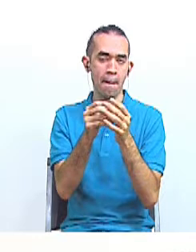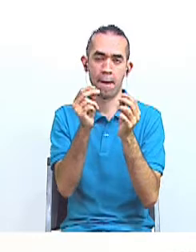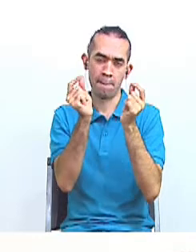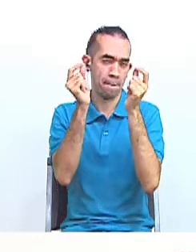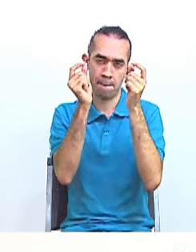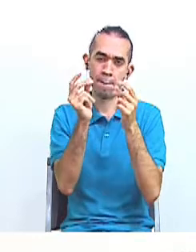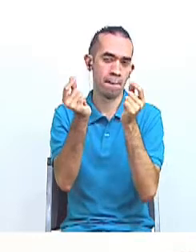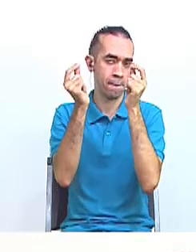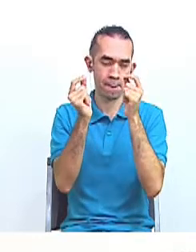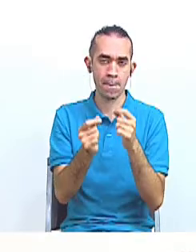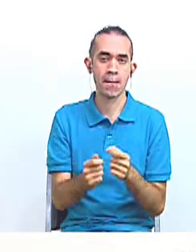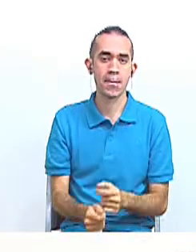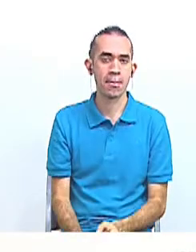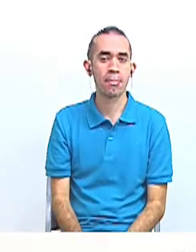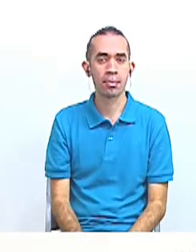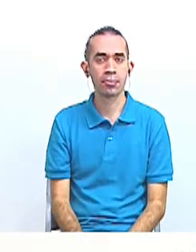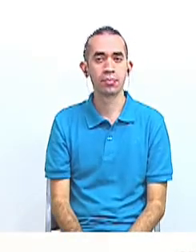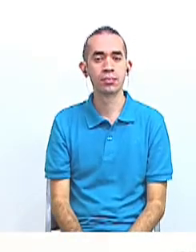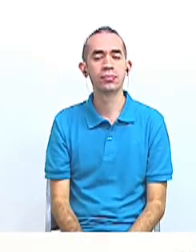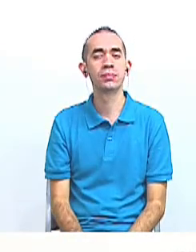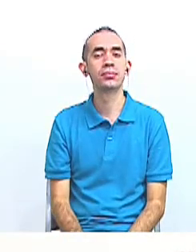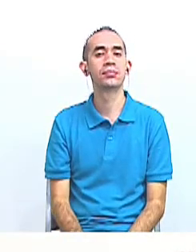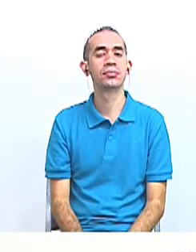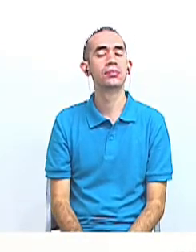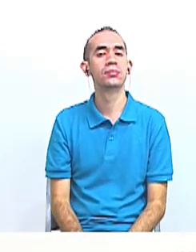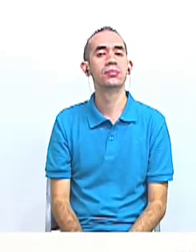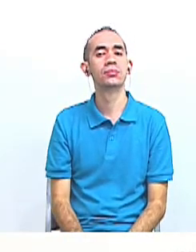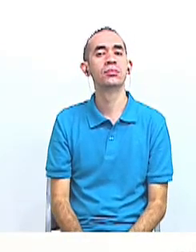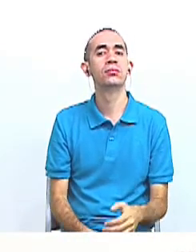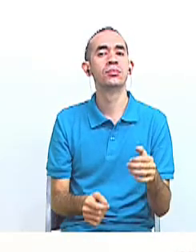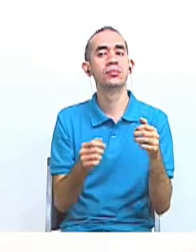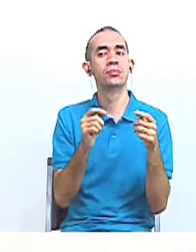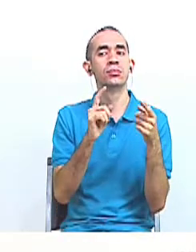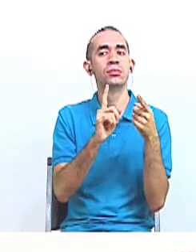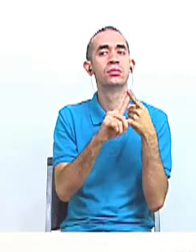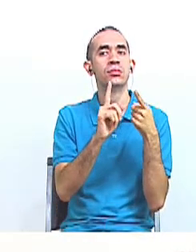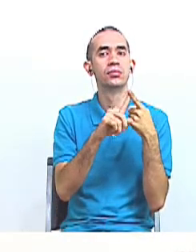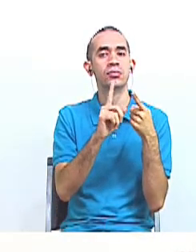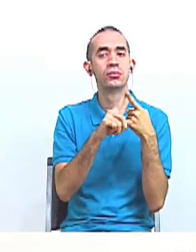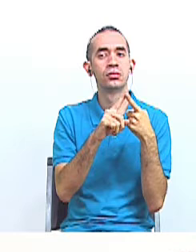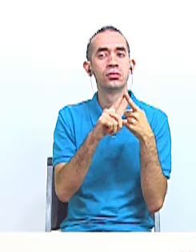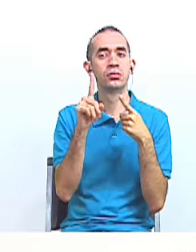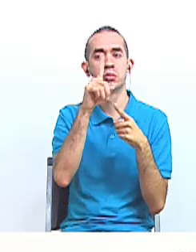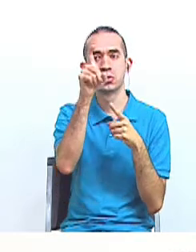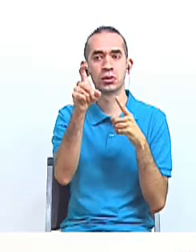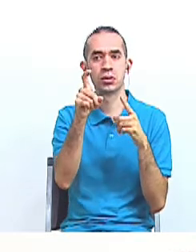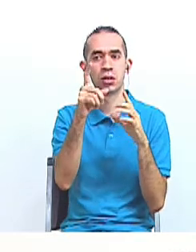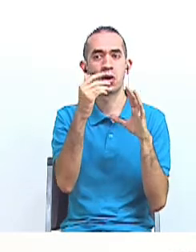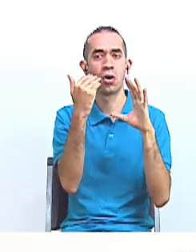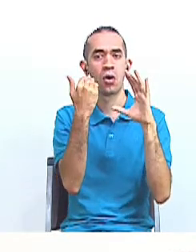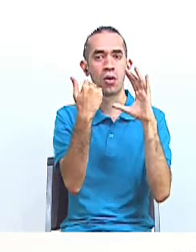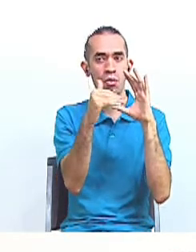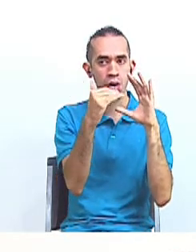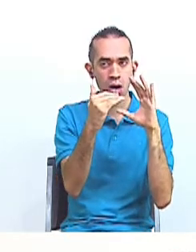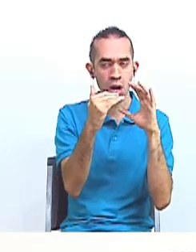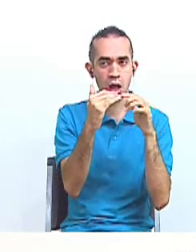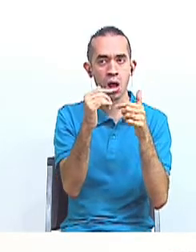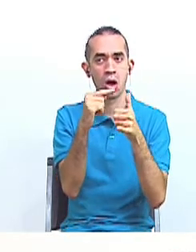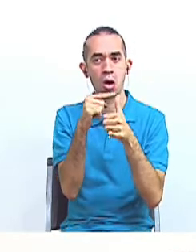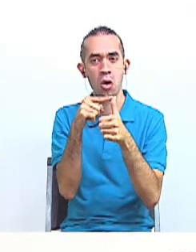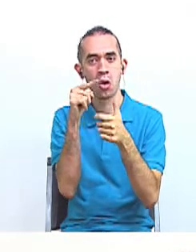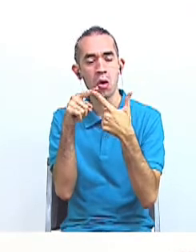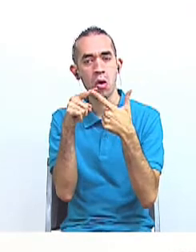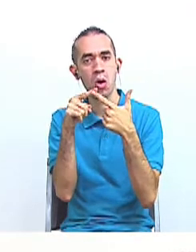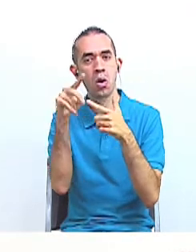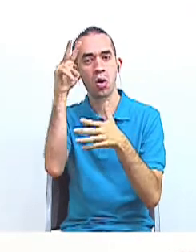quickly. So the question number 1 was, this text is an email, is it a